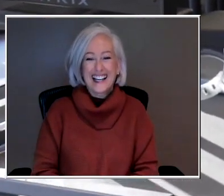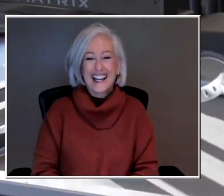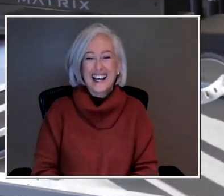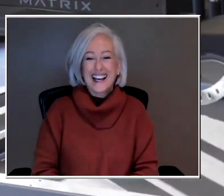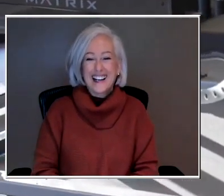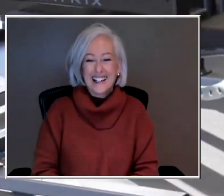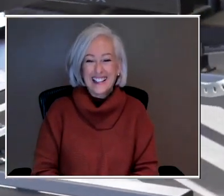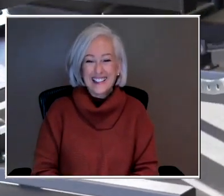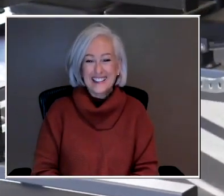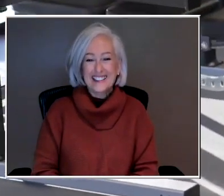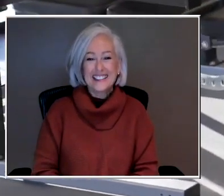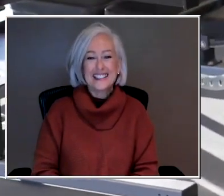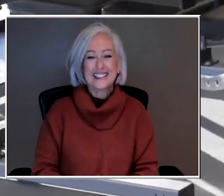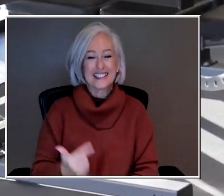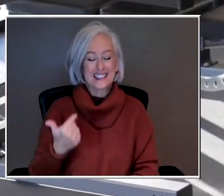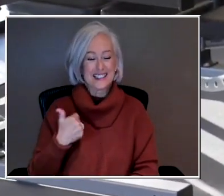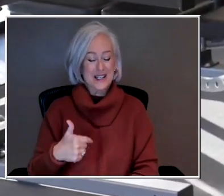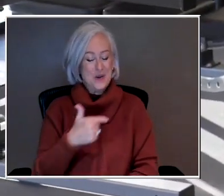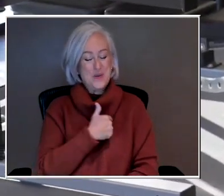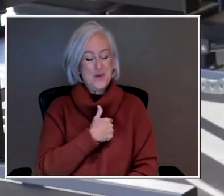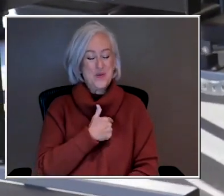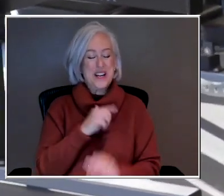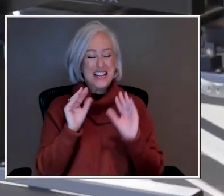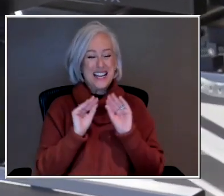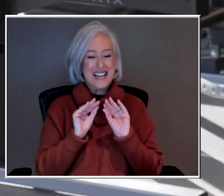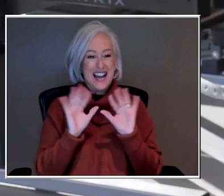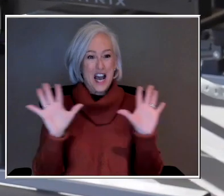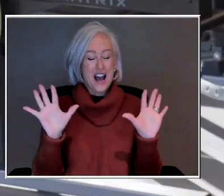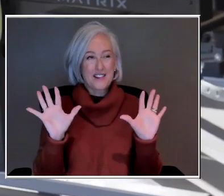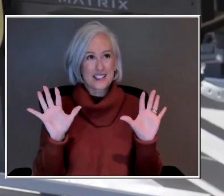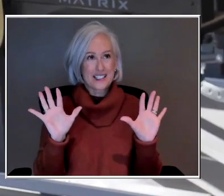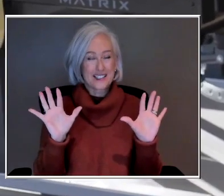Oh no, but we're so grateful.